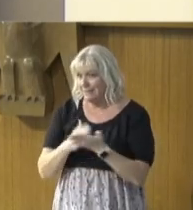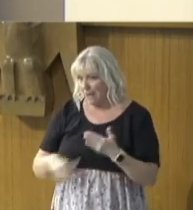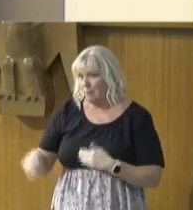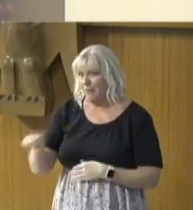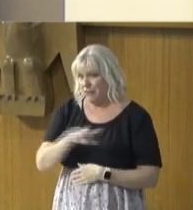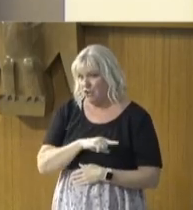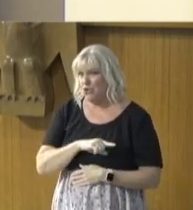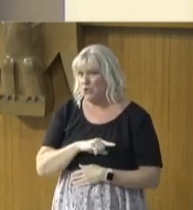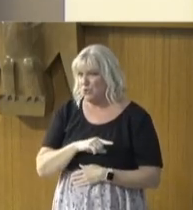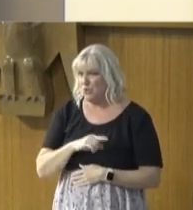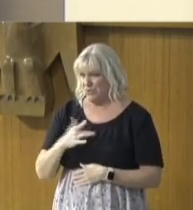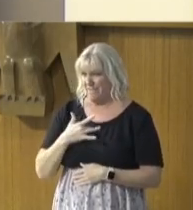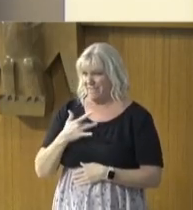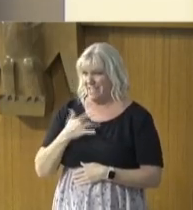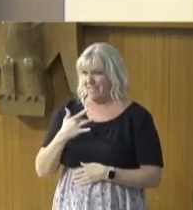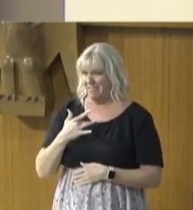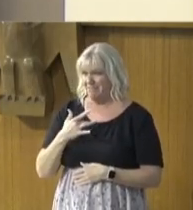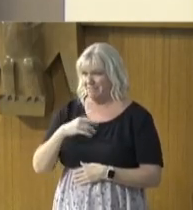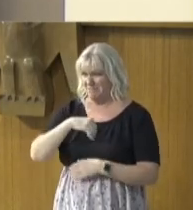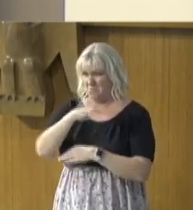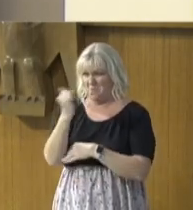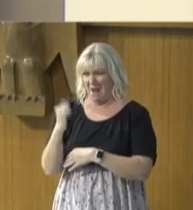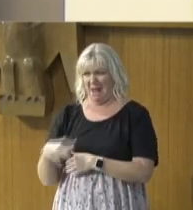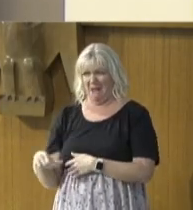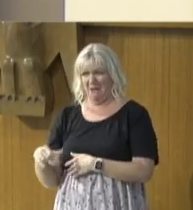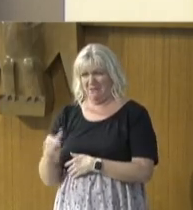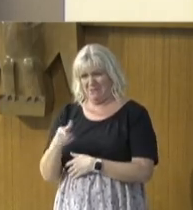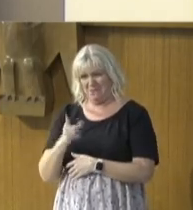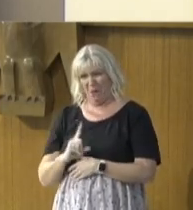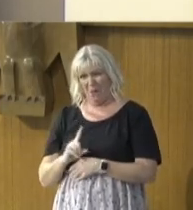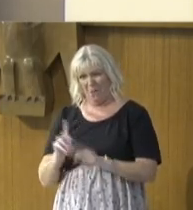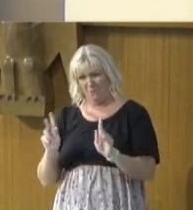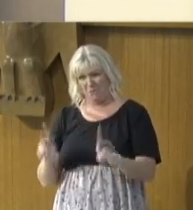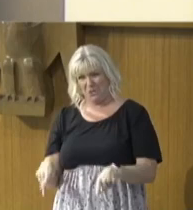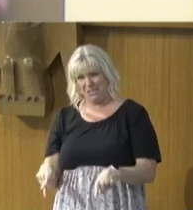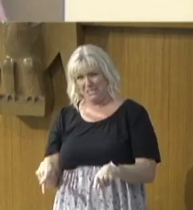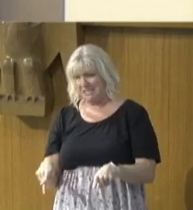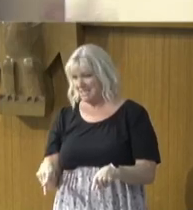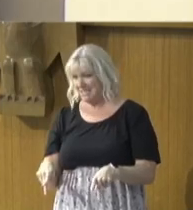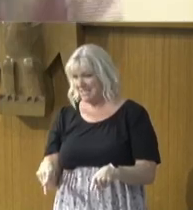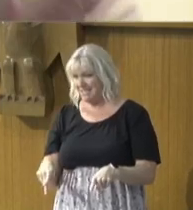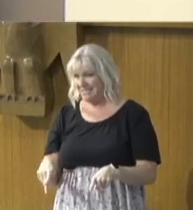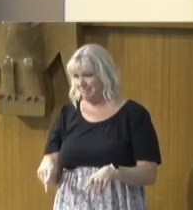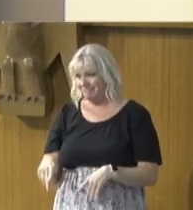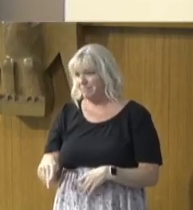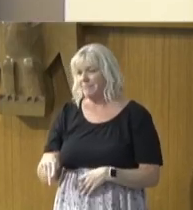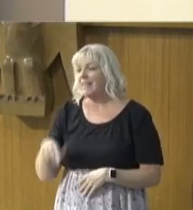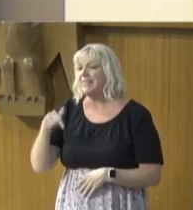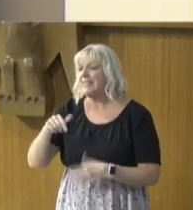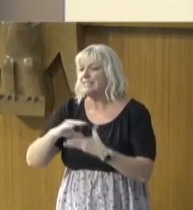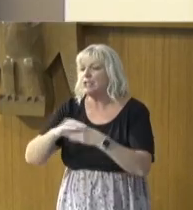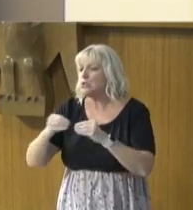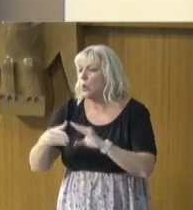getting tripped up by the whale thing. This almost certainly did not happen.